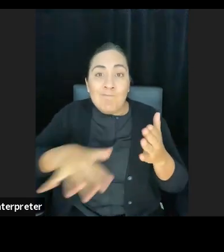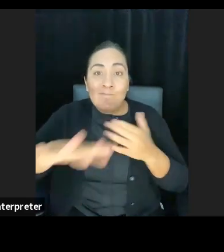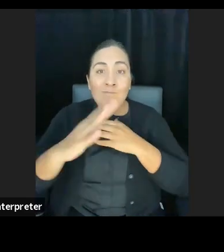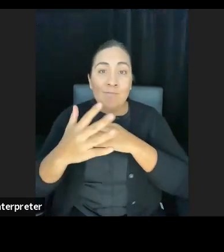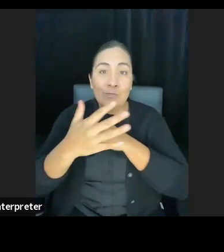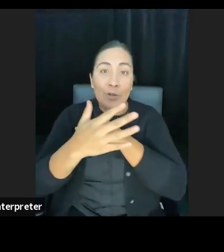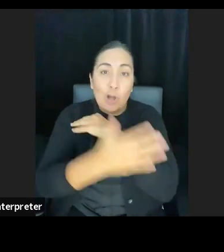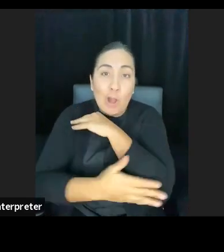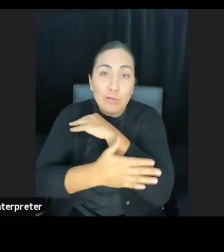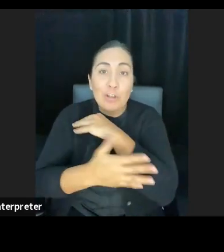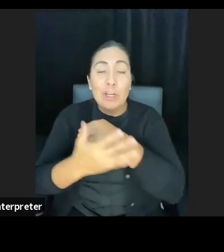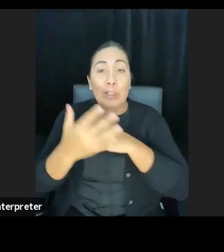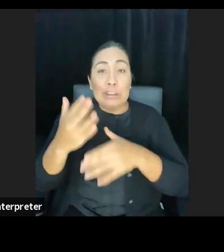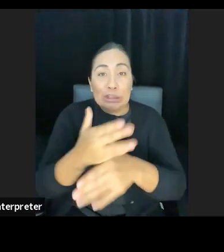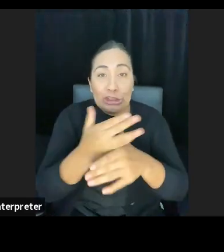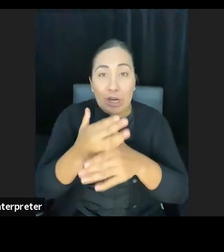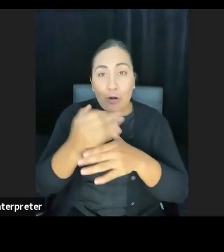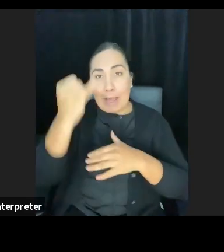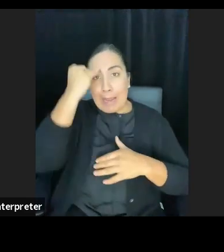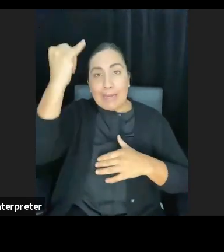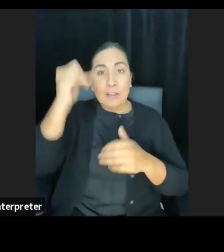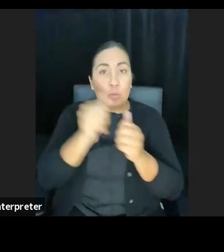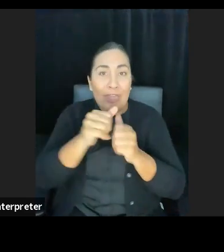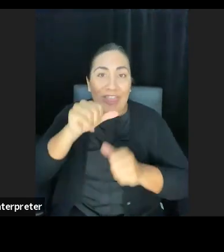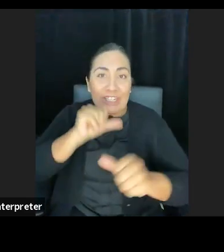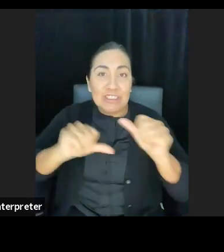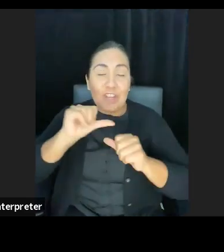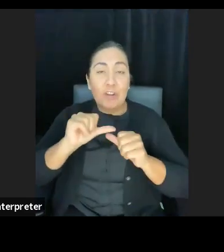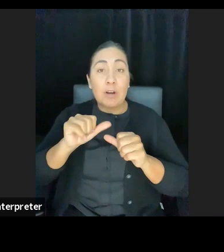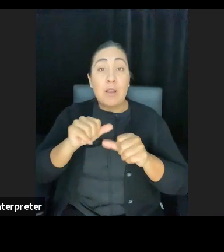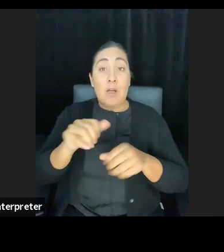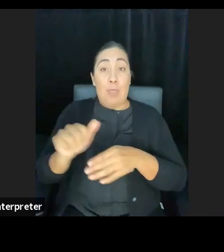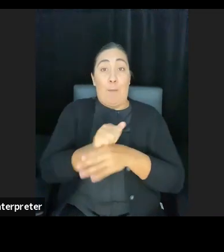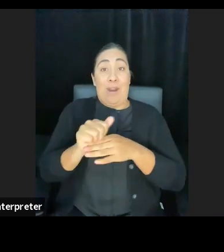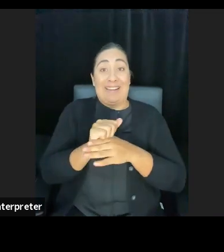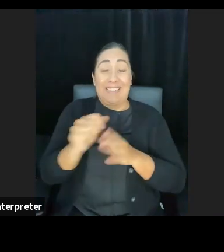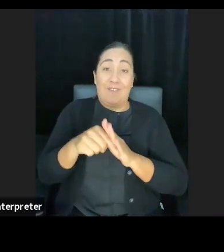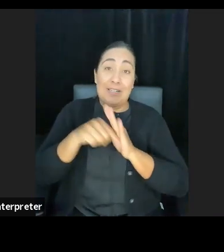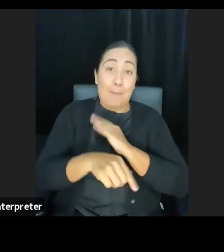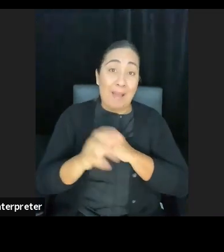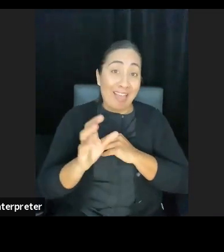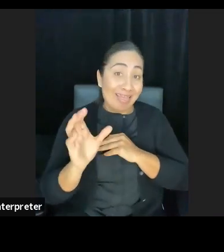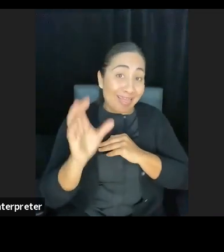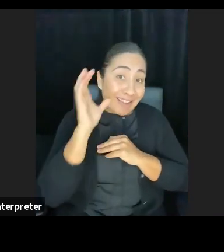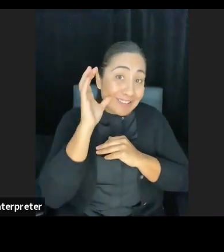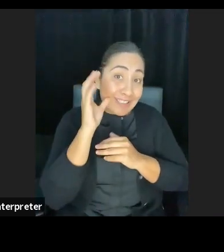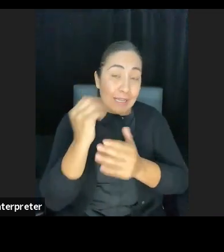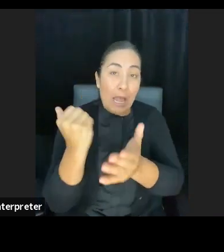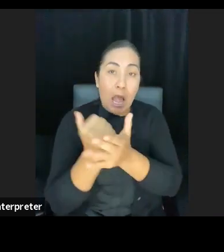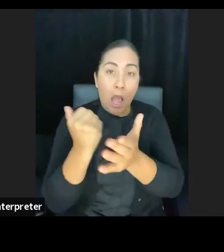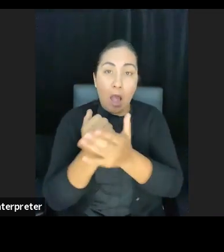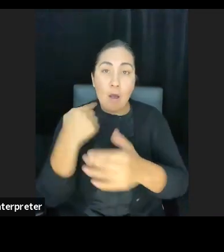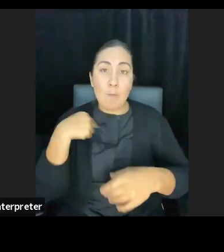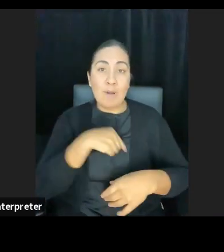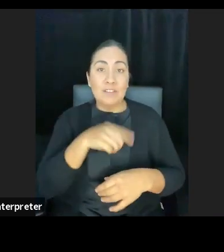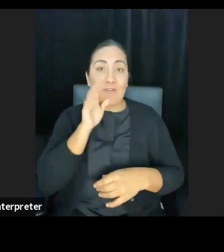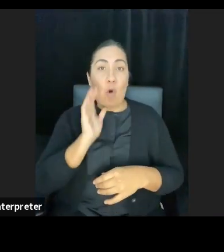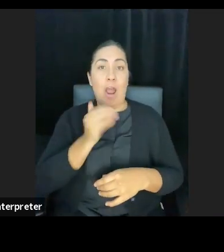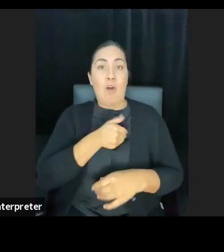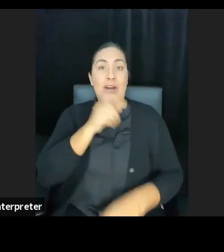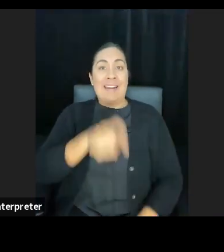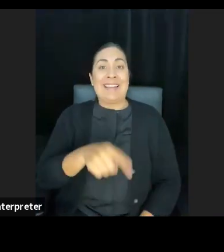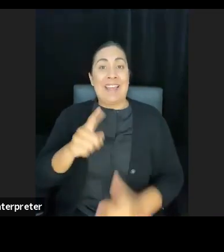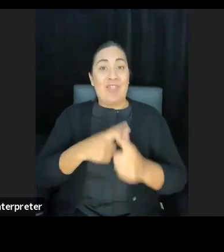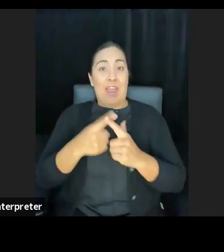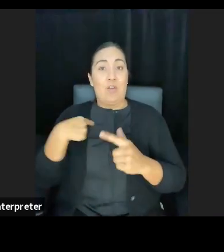these instances, the practice of deep listening helps inform us where the greatest needs are, so we can turn around and be better advocates for our